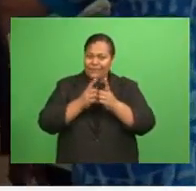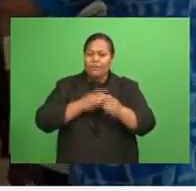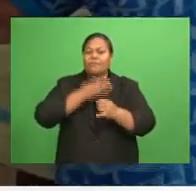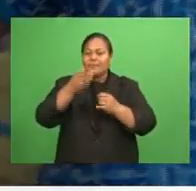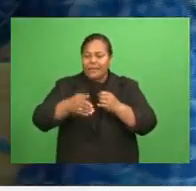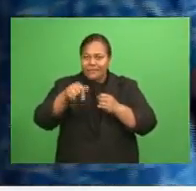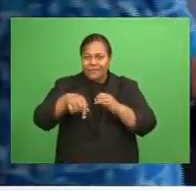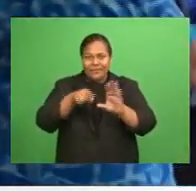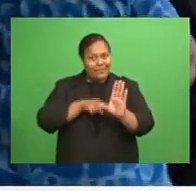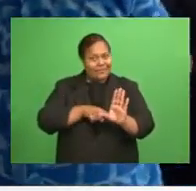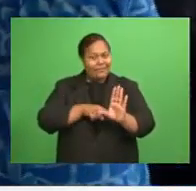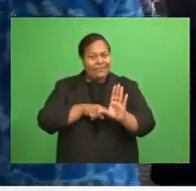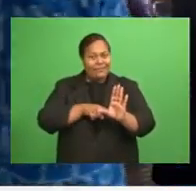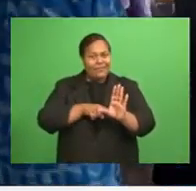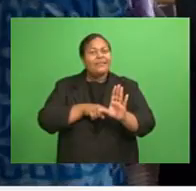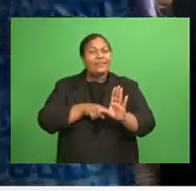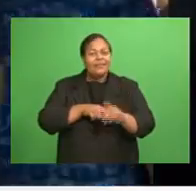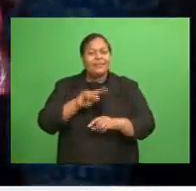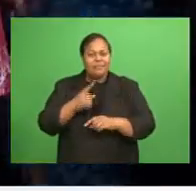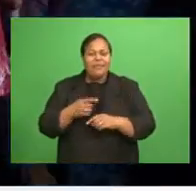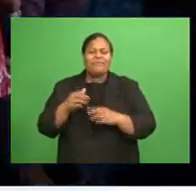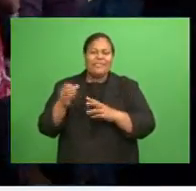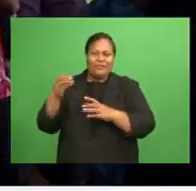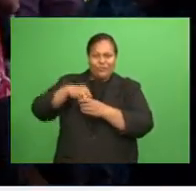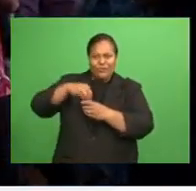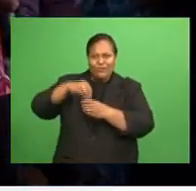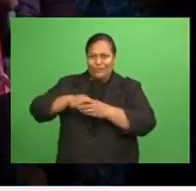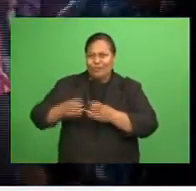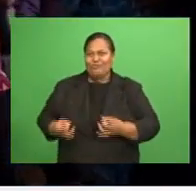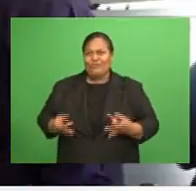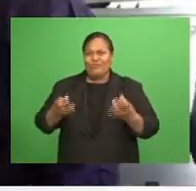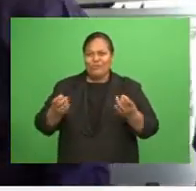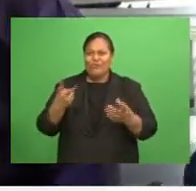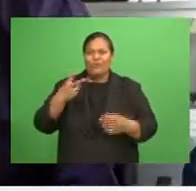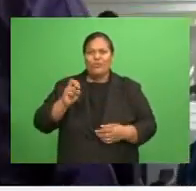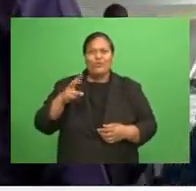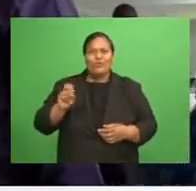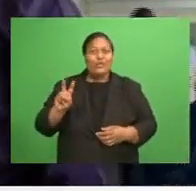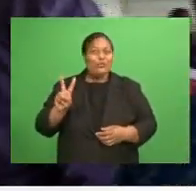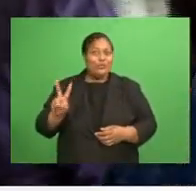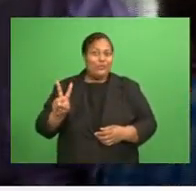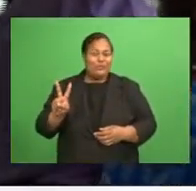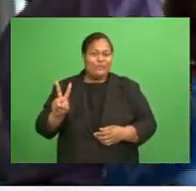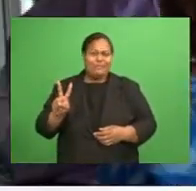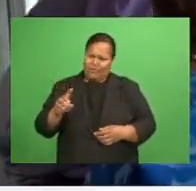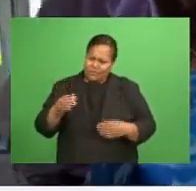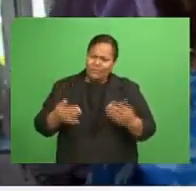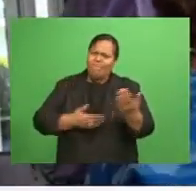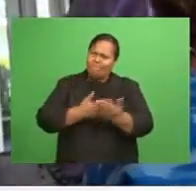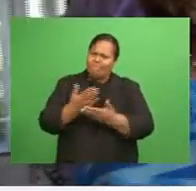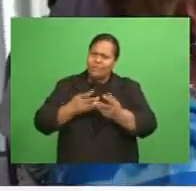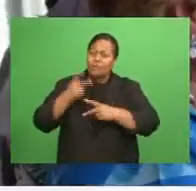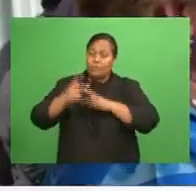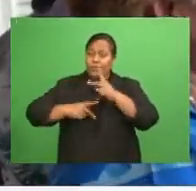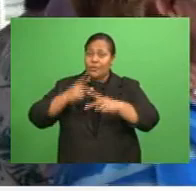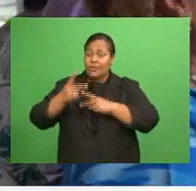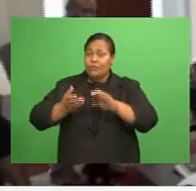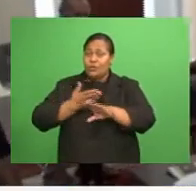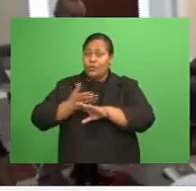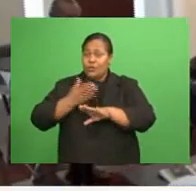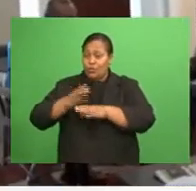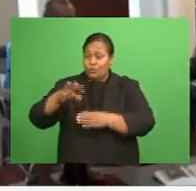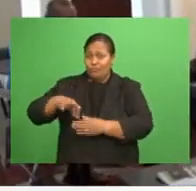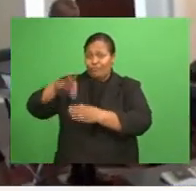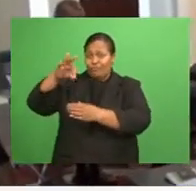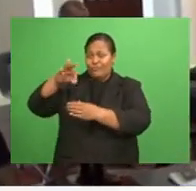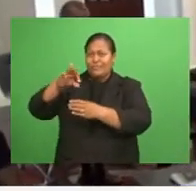And of course, this is also part of our preparations towards 2022. Despite talks of bringing in a process for the selection of a new party